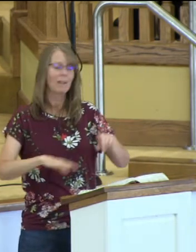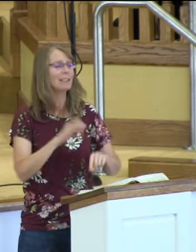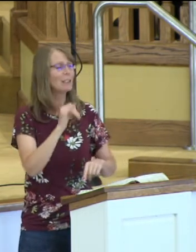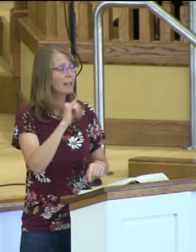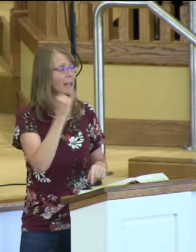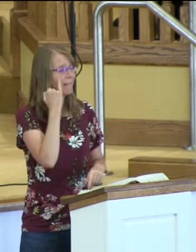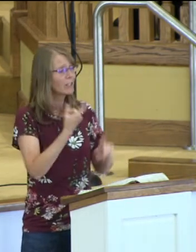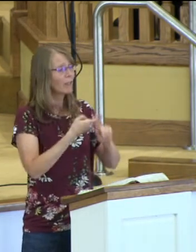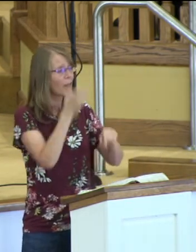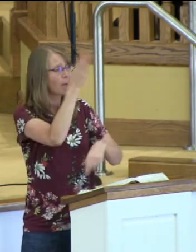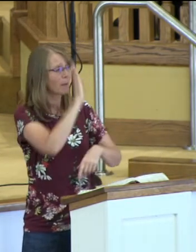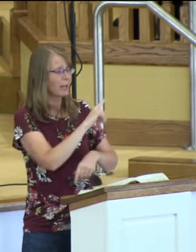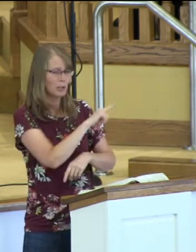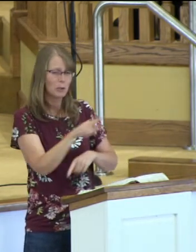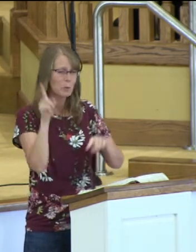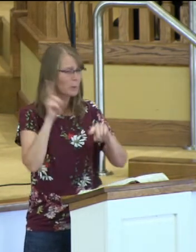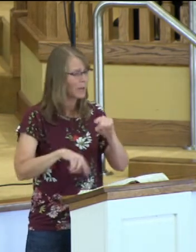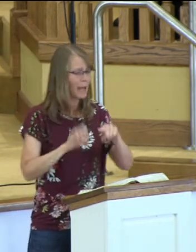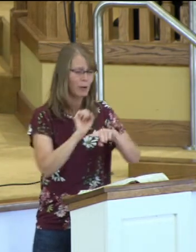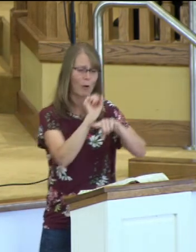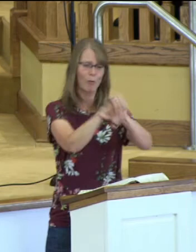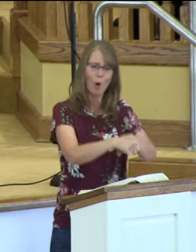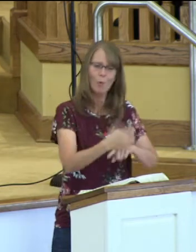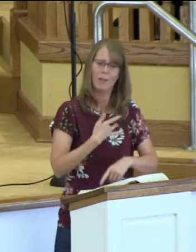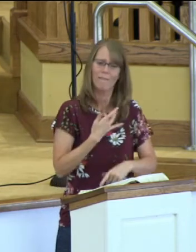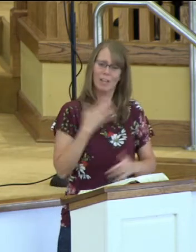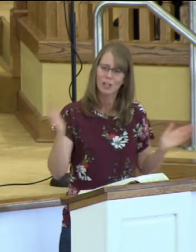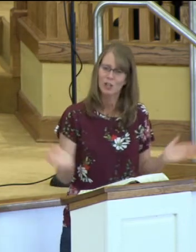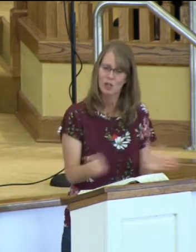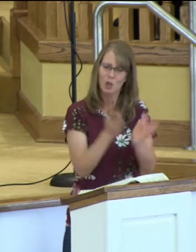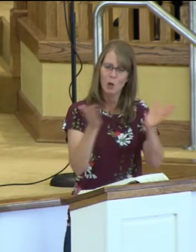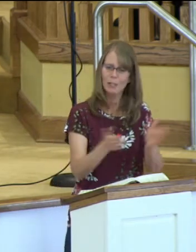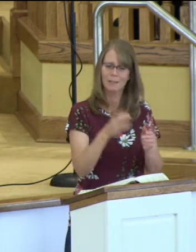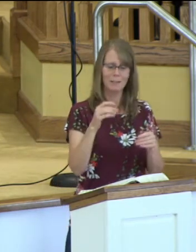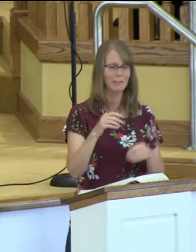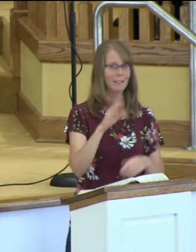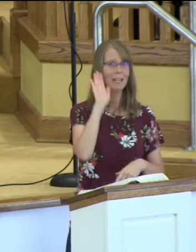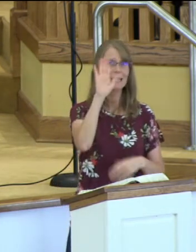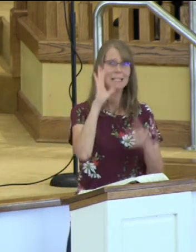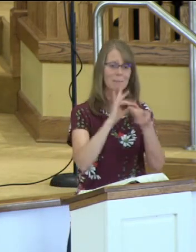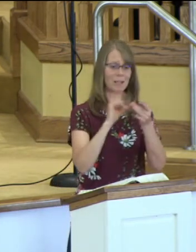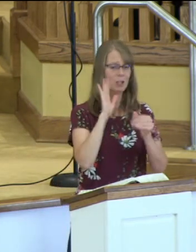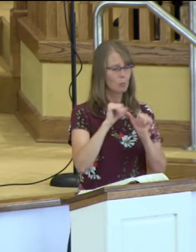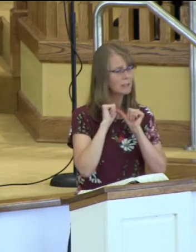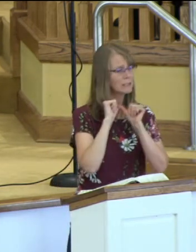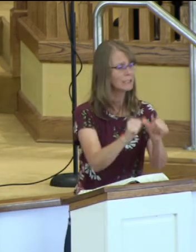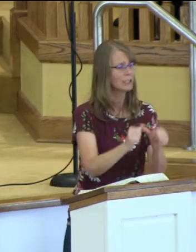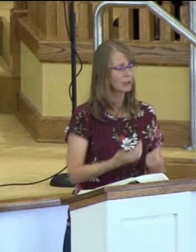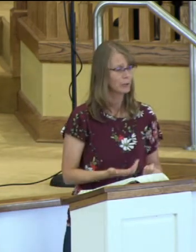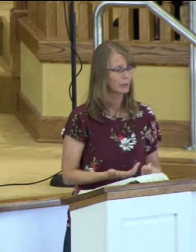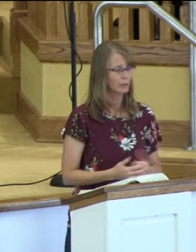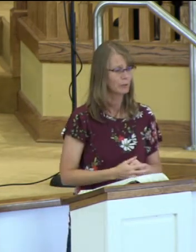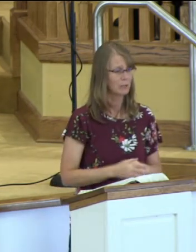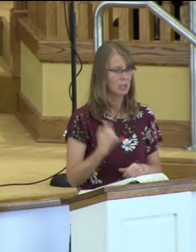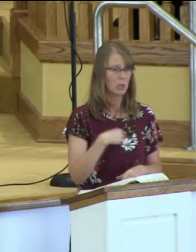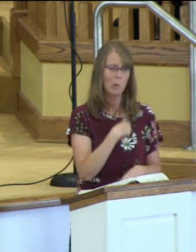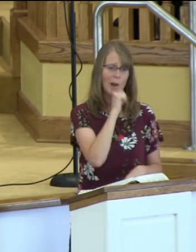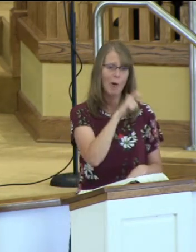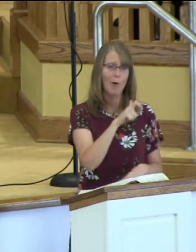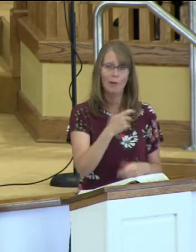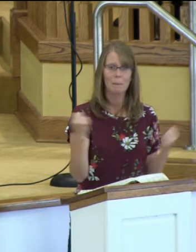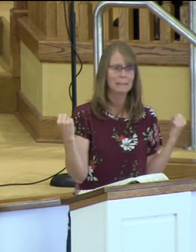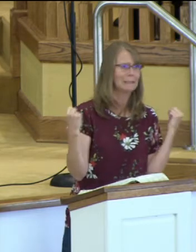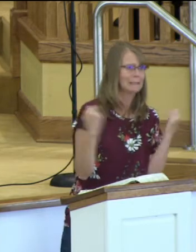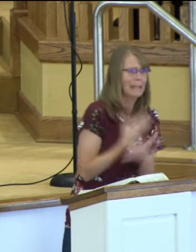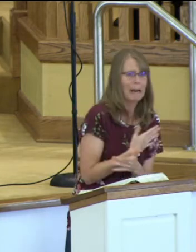of God, ye will not overthrow it. Be encouraged. Hey, listen, the message will continue. Amen. We all get scared and find ourselves